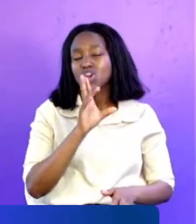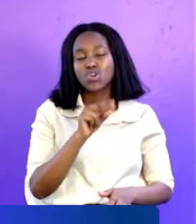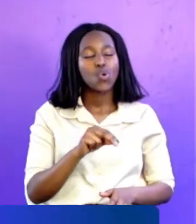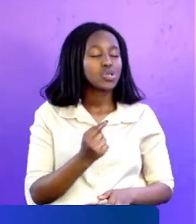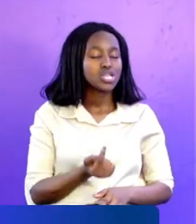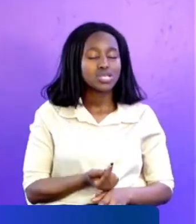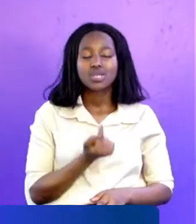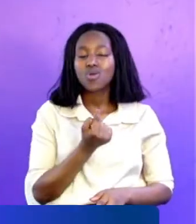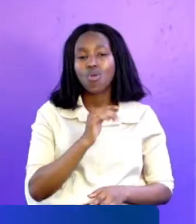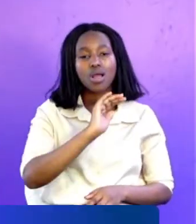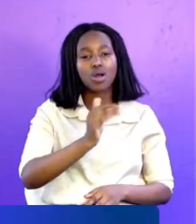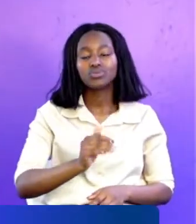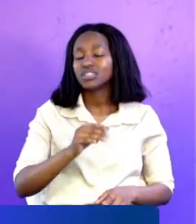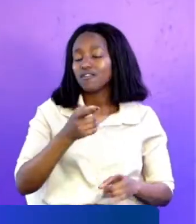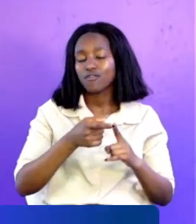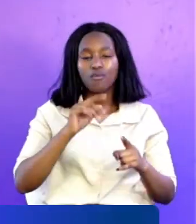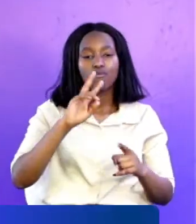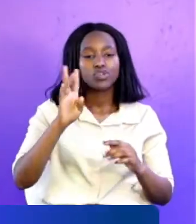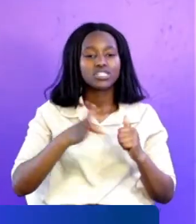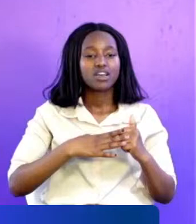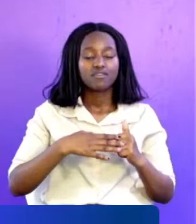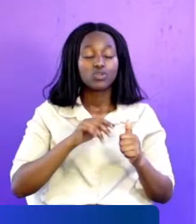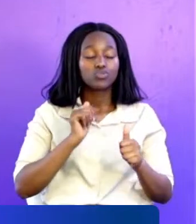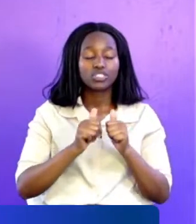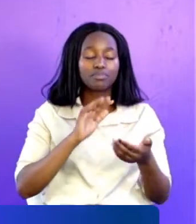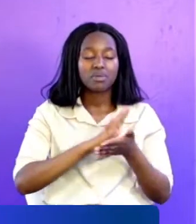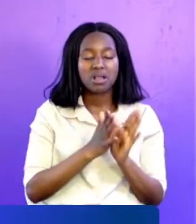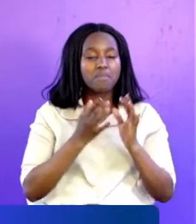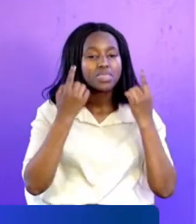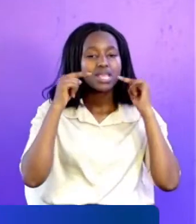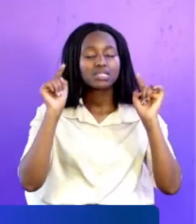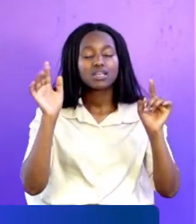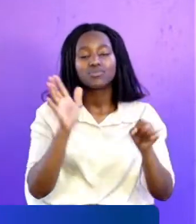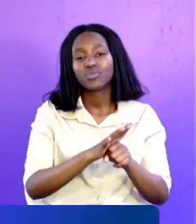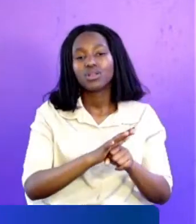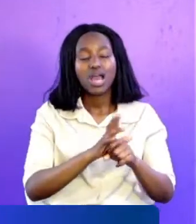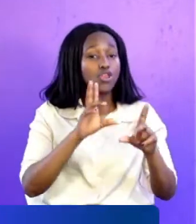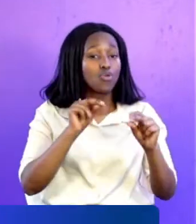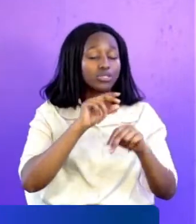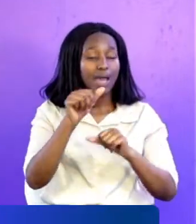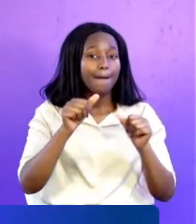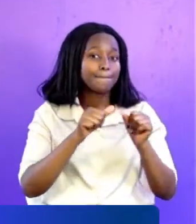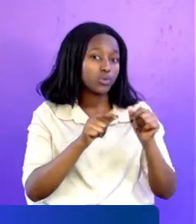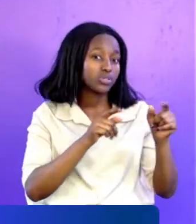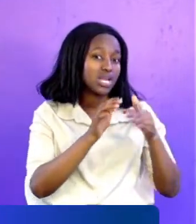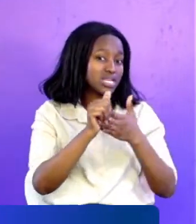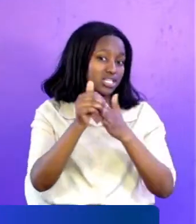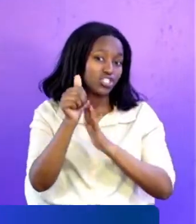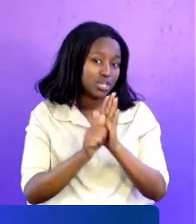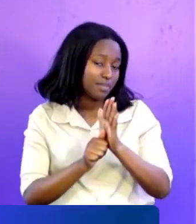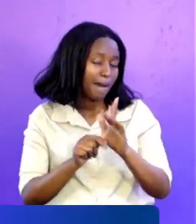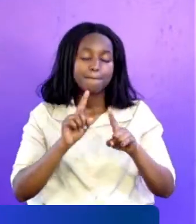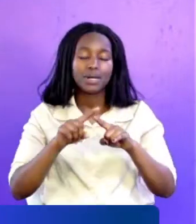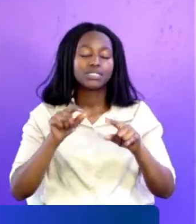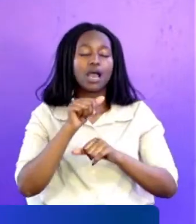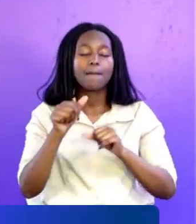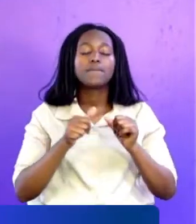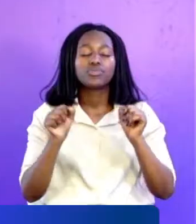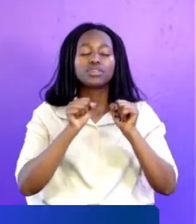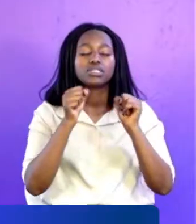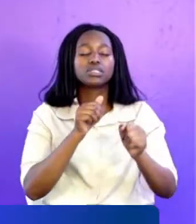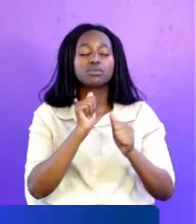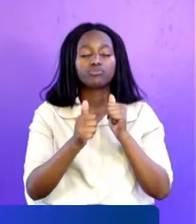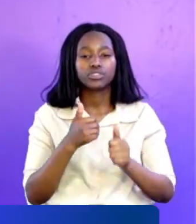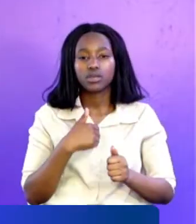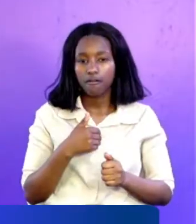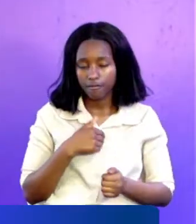that has made it. So it's not just the personal issue of leadership within, it's also structural. All right. Some